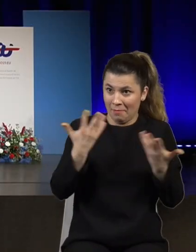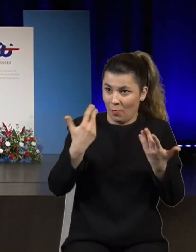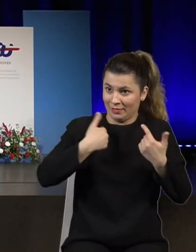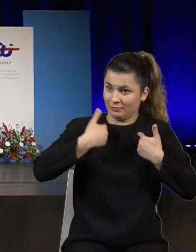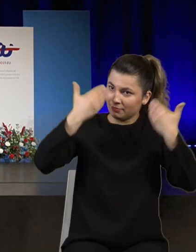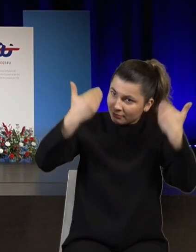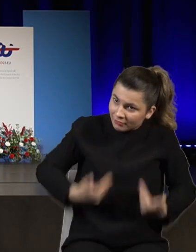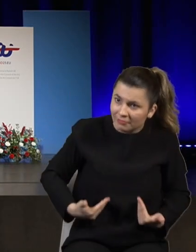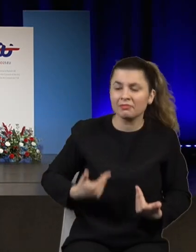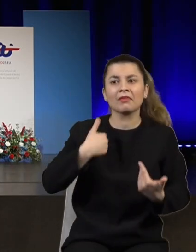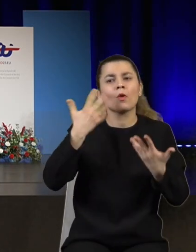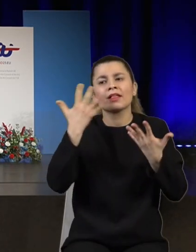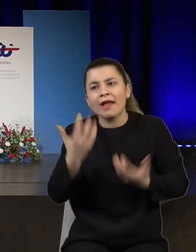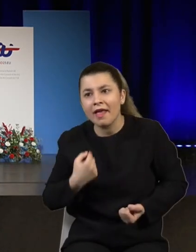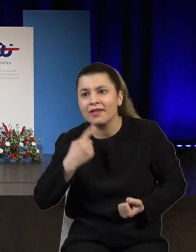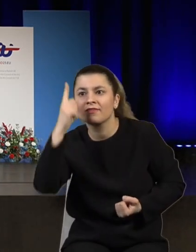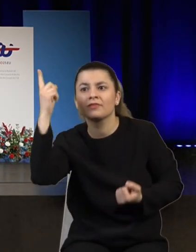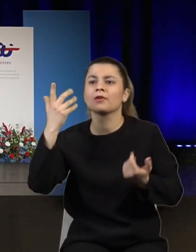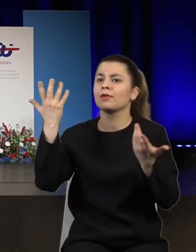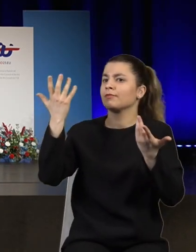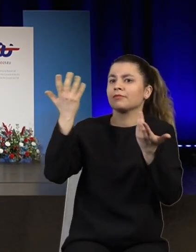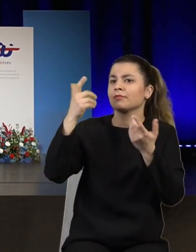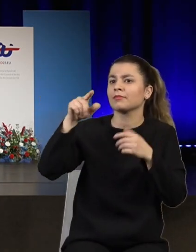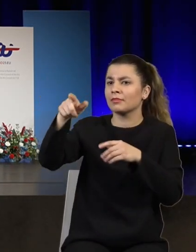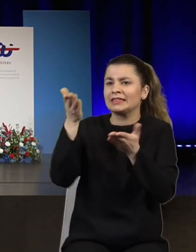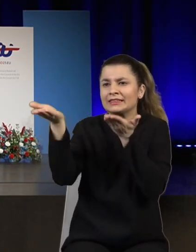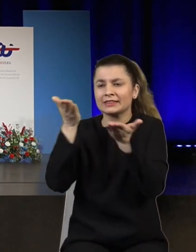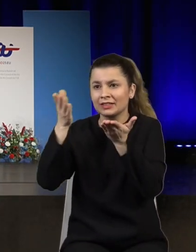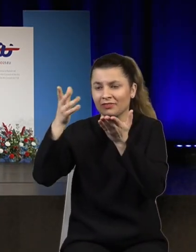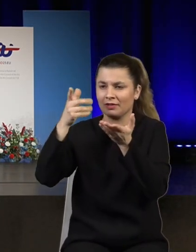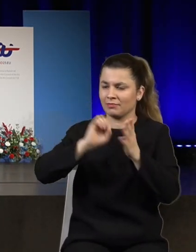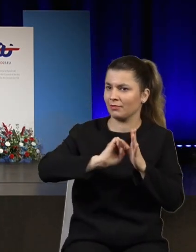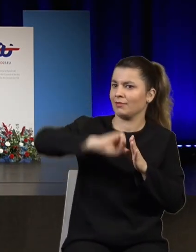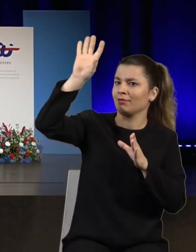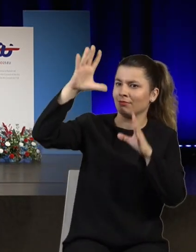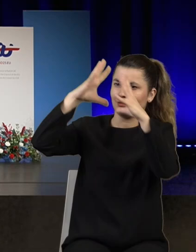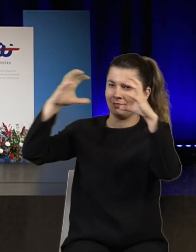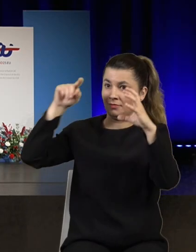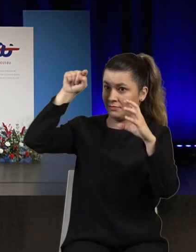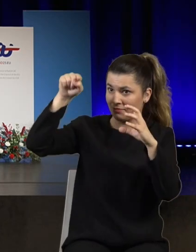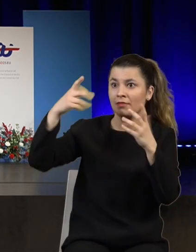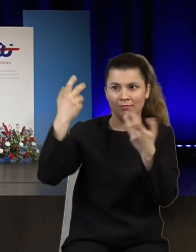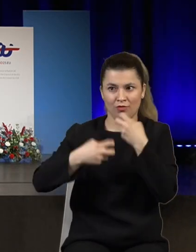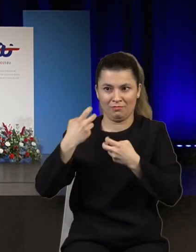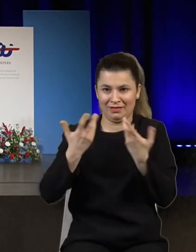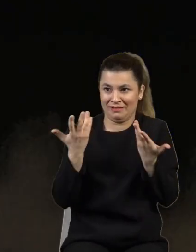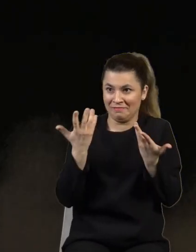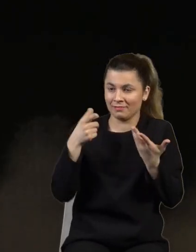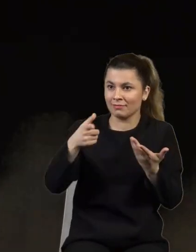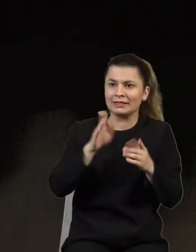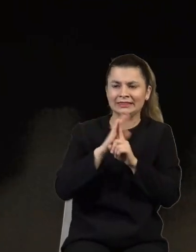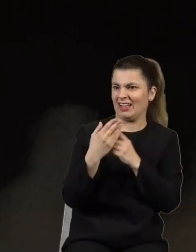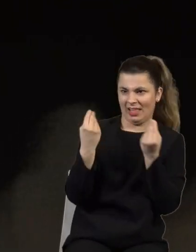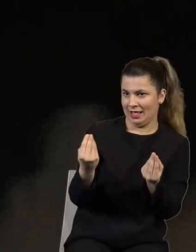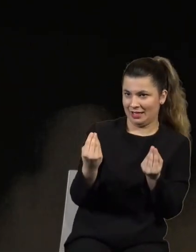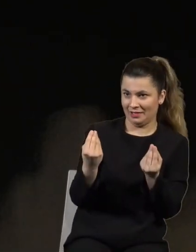creates another challenges for security. This creates another possibility to influence what's